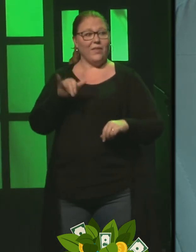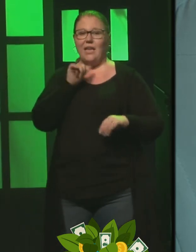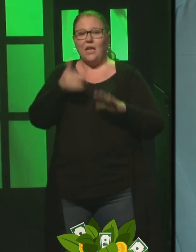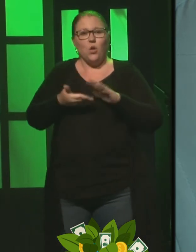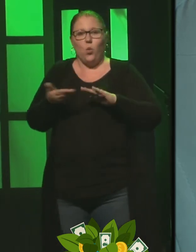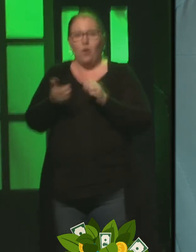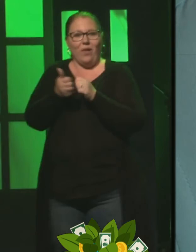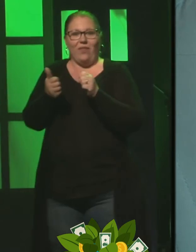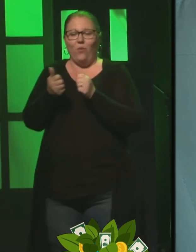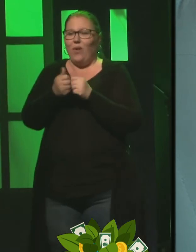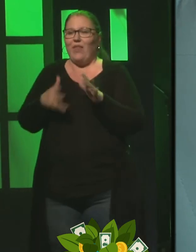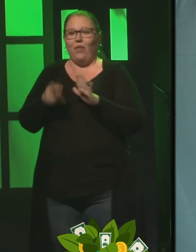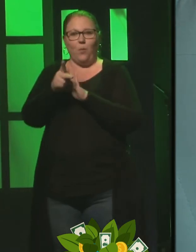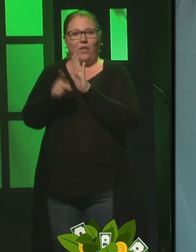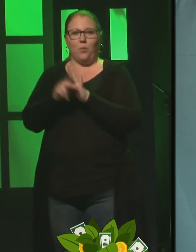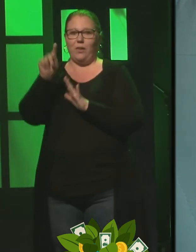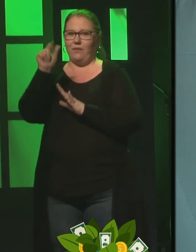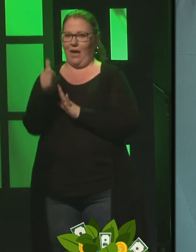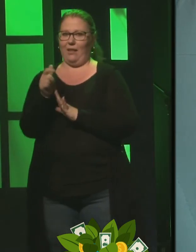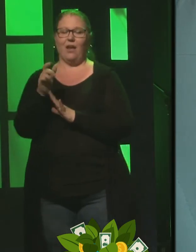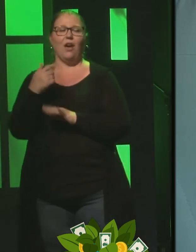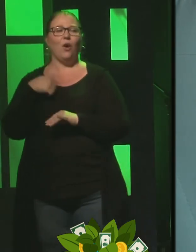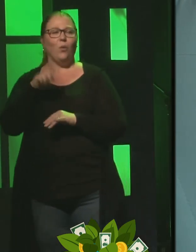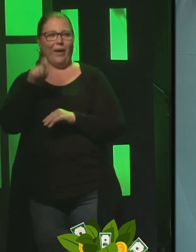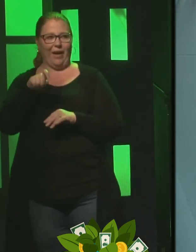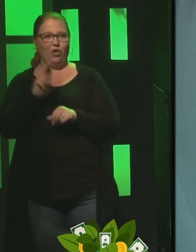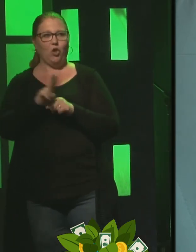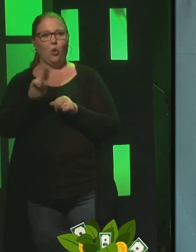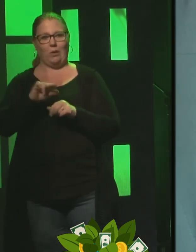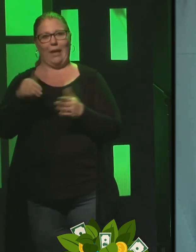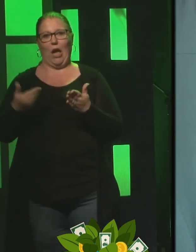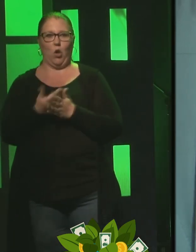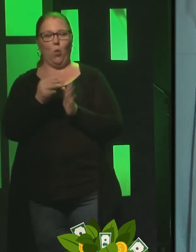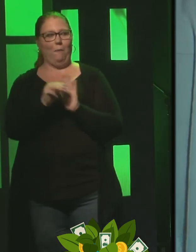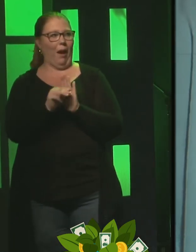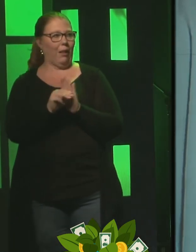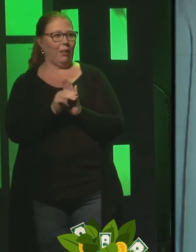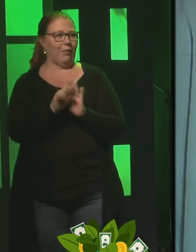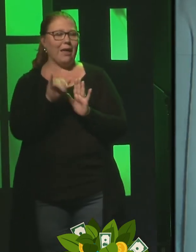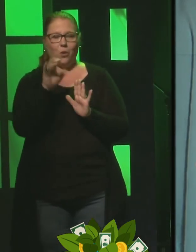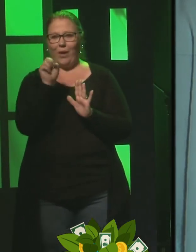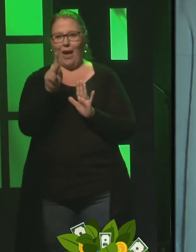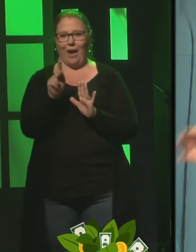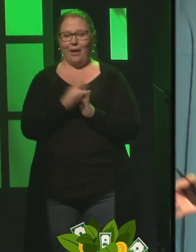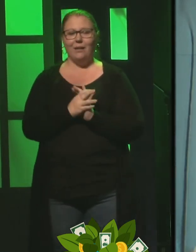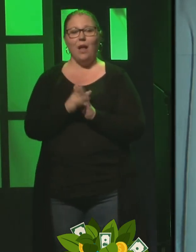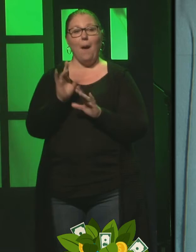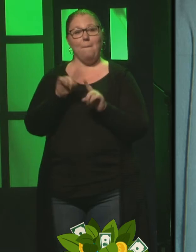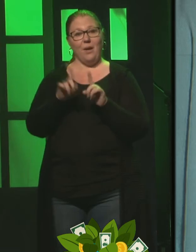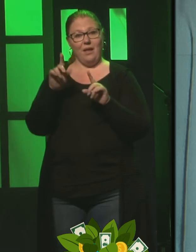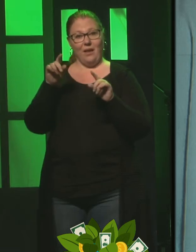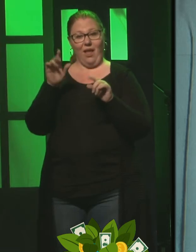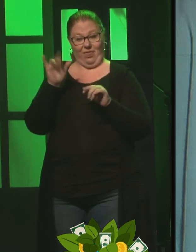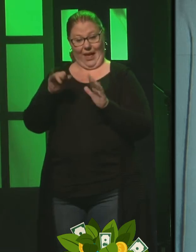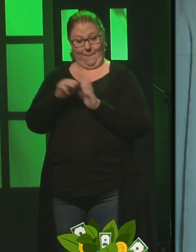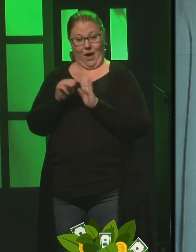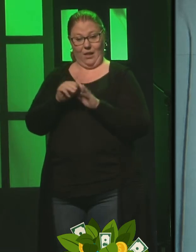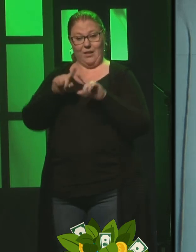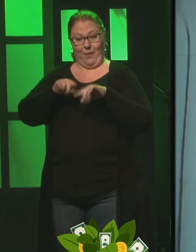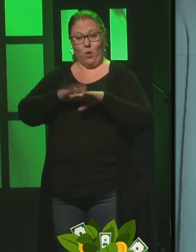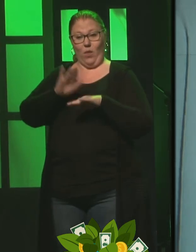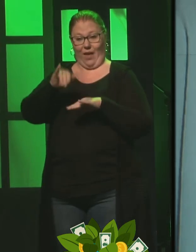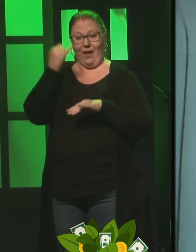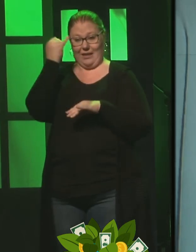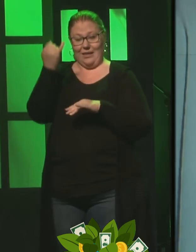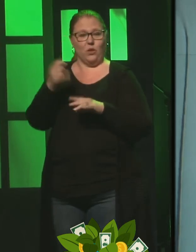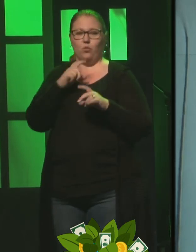without the principle of tithing. We got to go to a whole new model. That's okay. Nothing wrong with it. But this model is based on this idea. It's